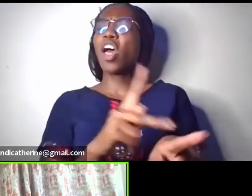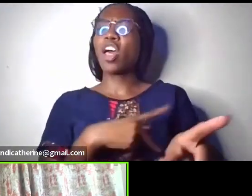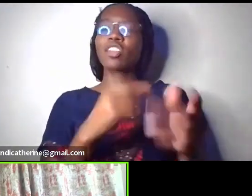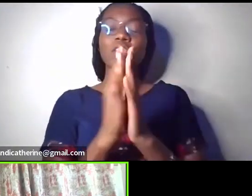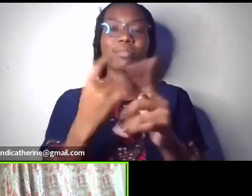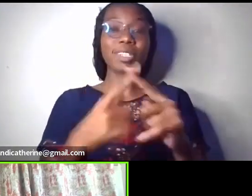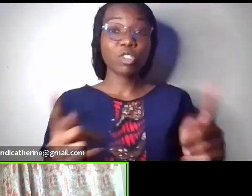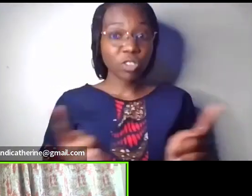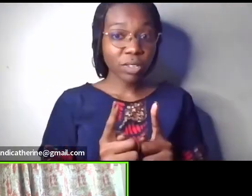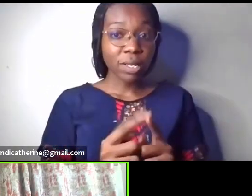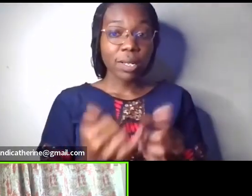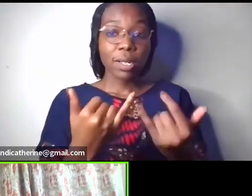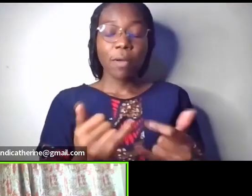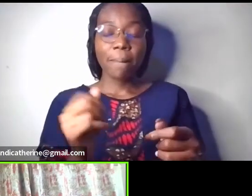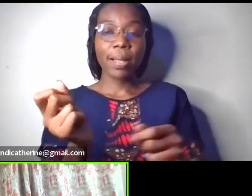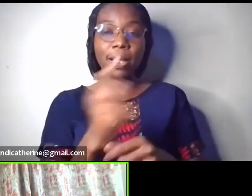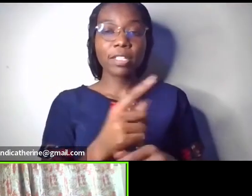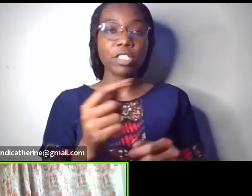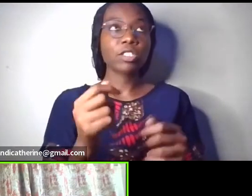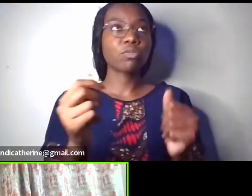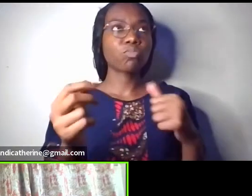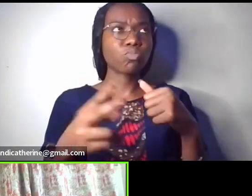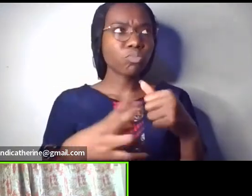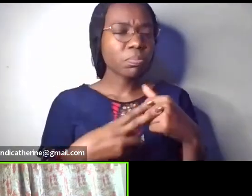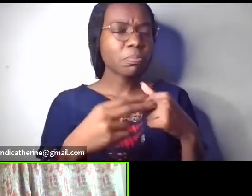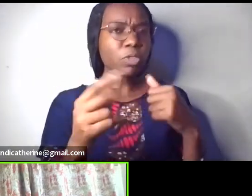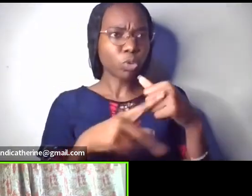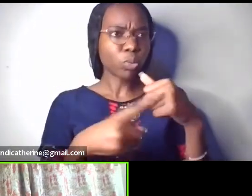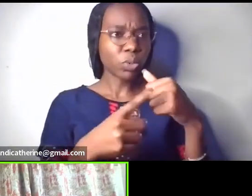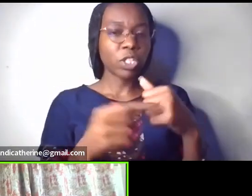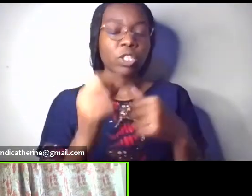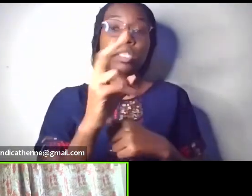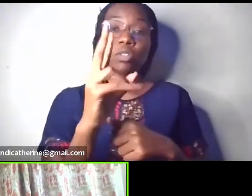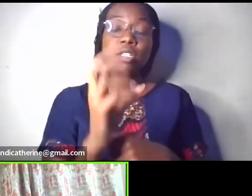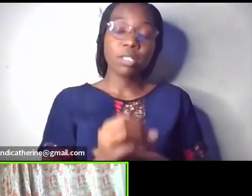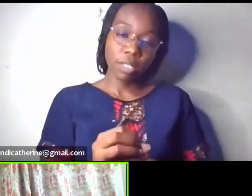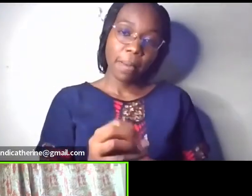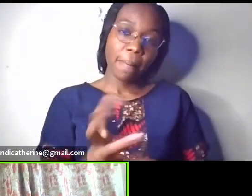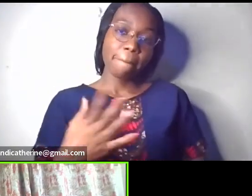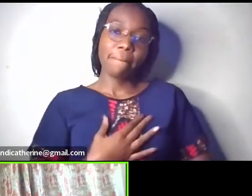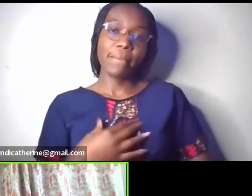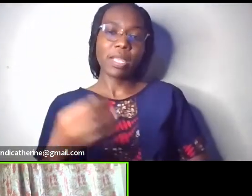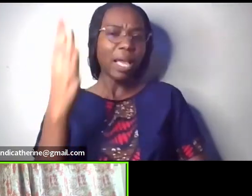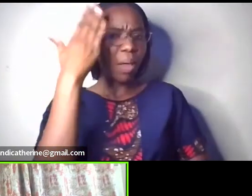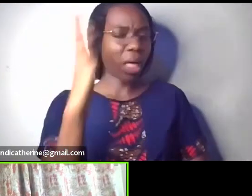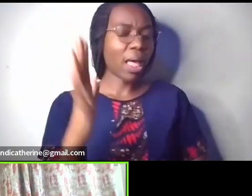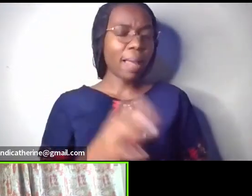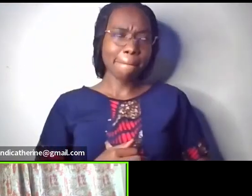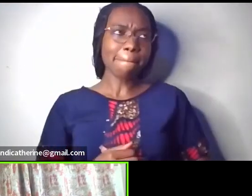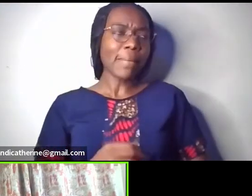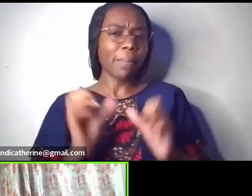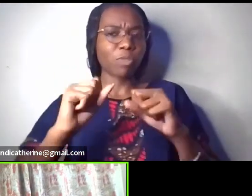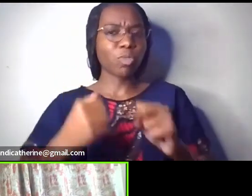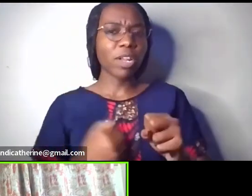2020 is when now I discovered the opportunity, or rather the gap in hospitality, which is in Airbnb here, because we had